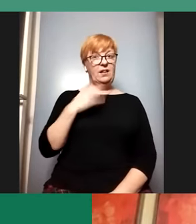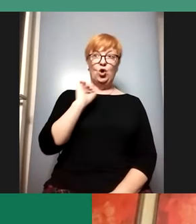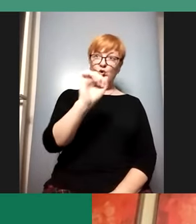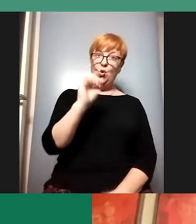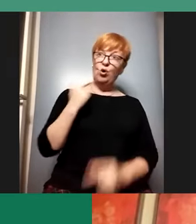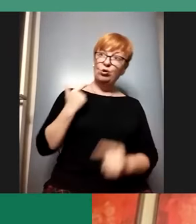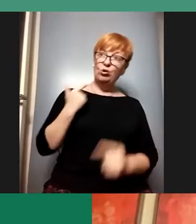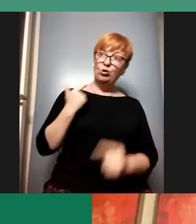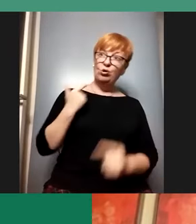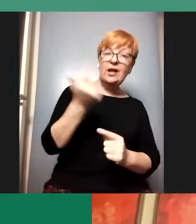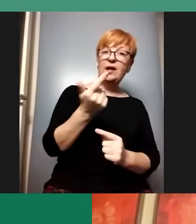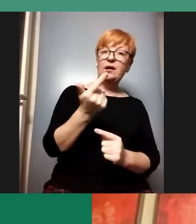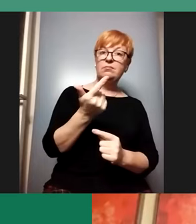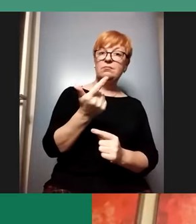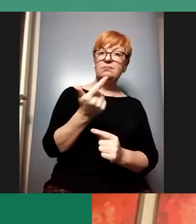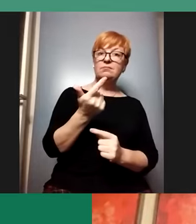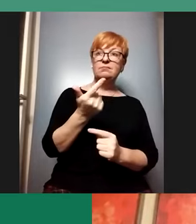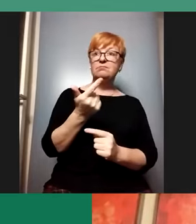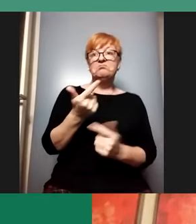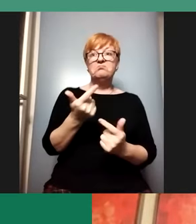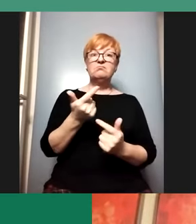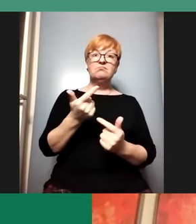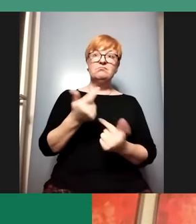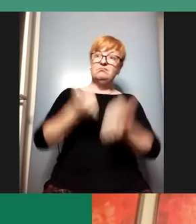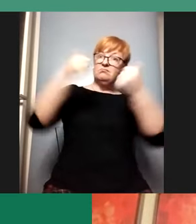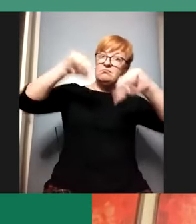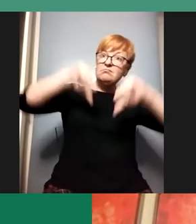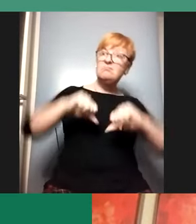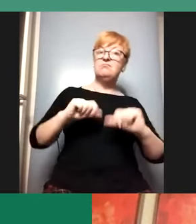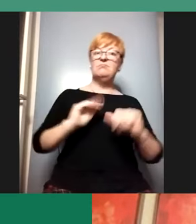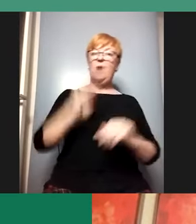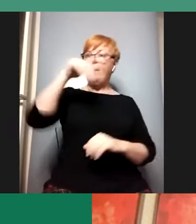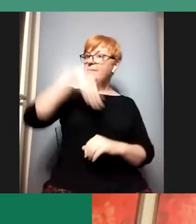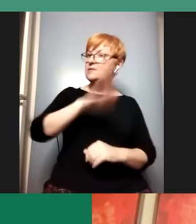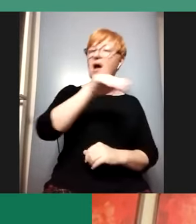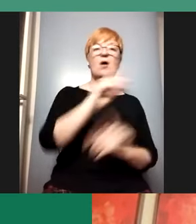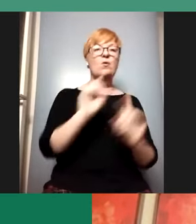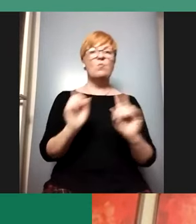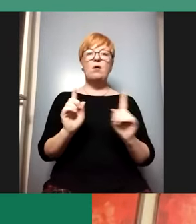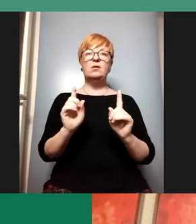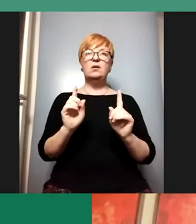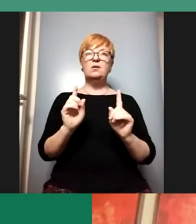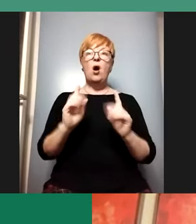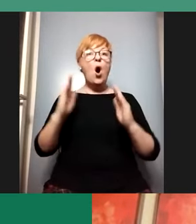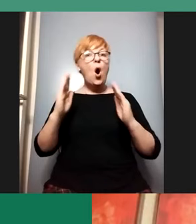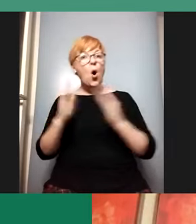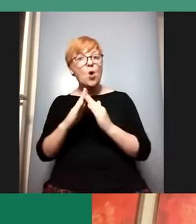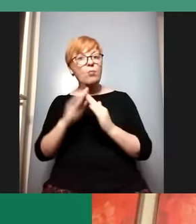been bittersweet in terms of it's home, but does it always feel like home?